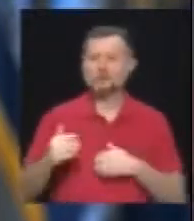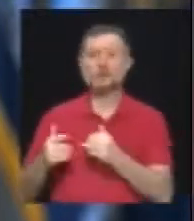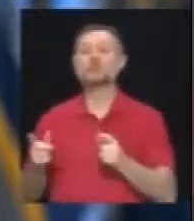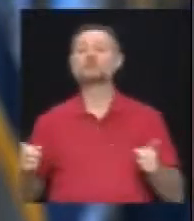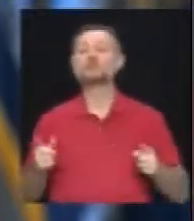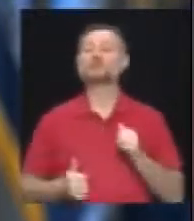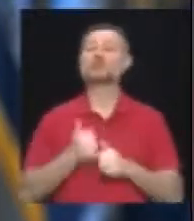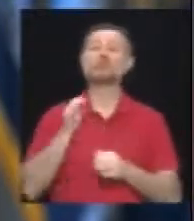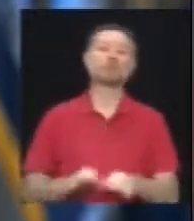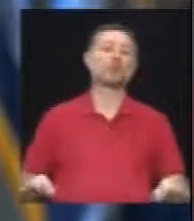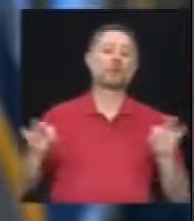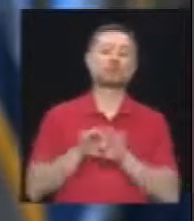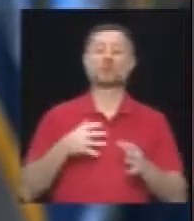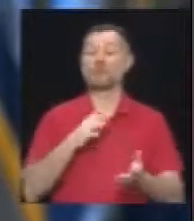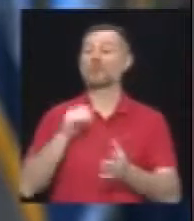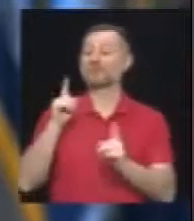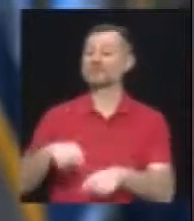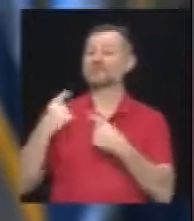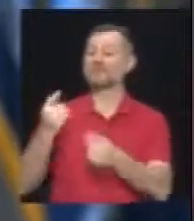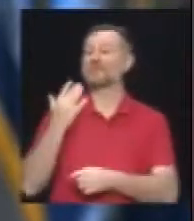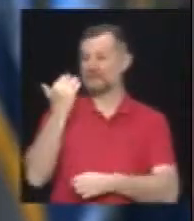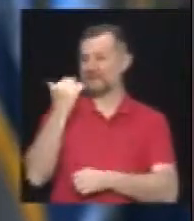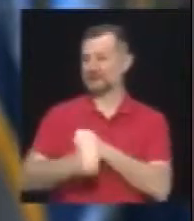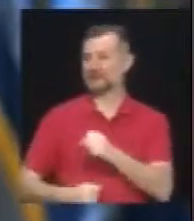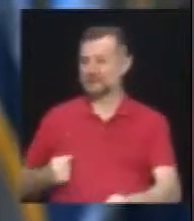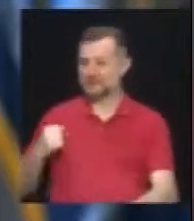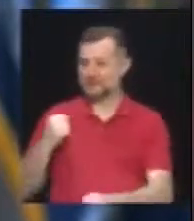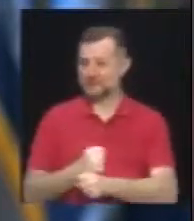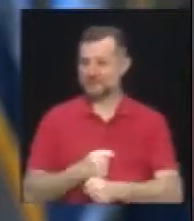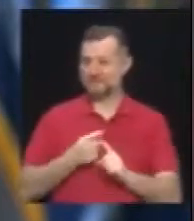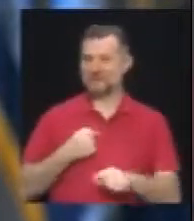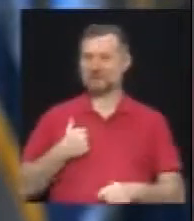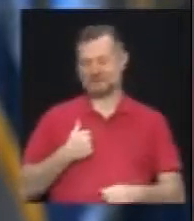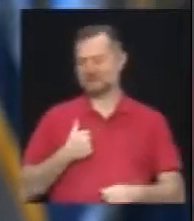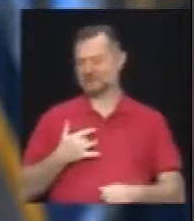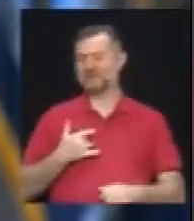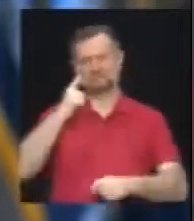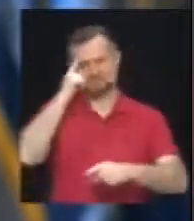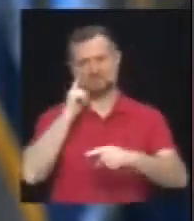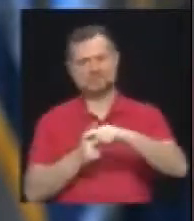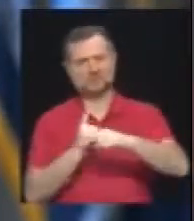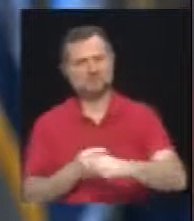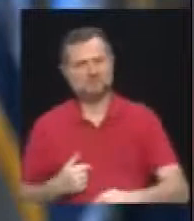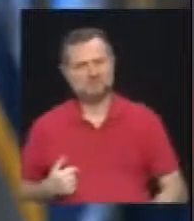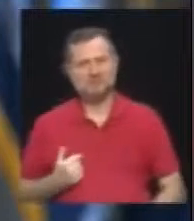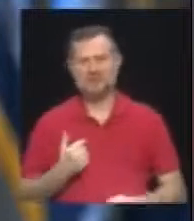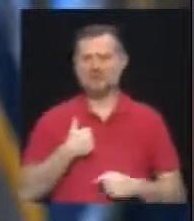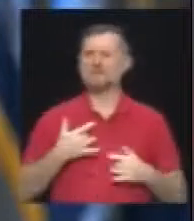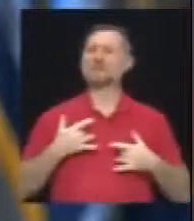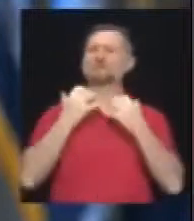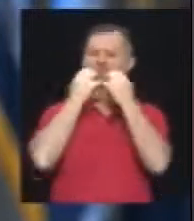past 15 years, and the one that gives me the most hope, is my belief in the